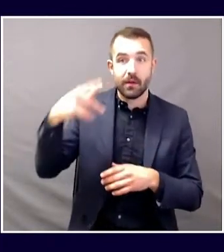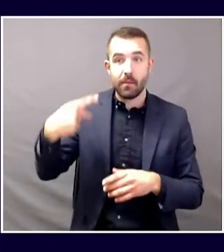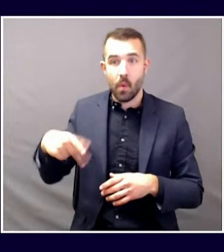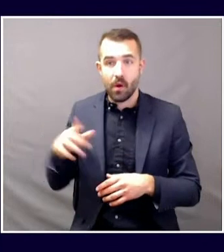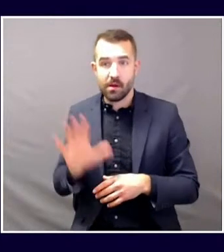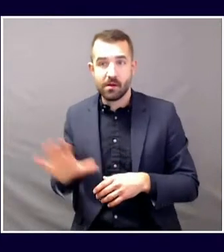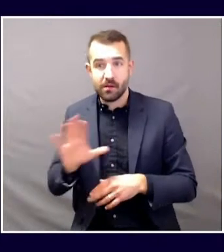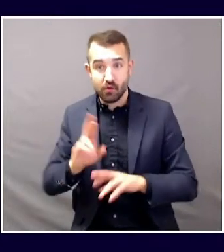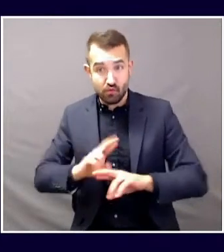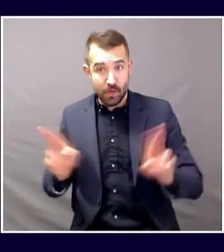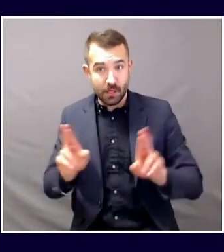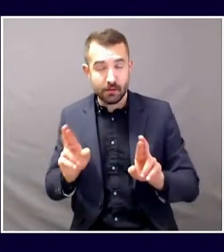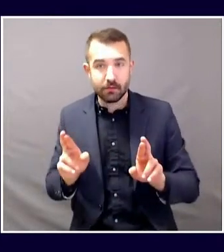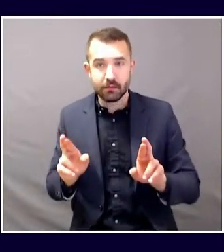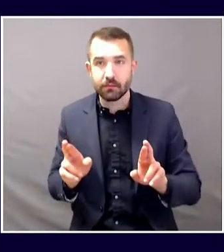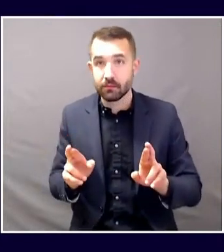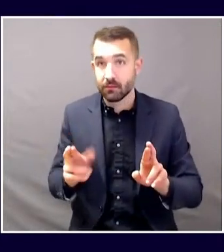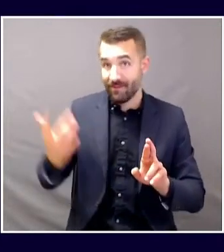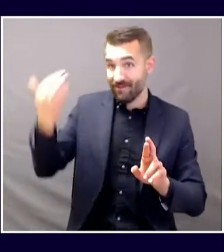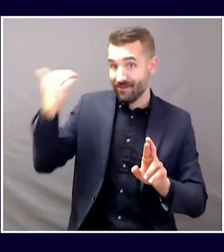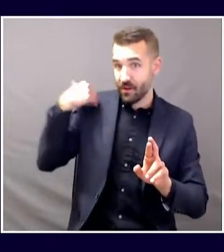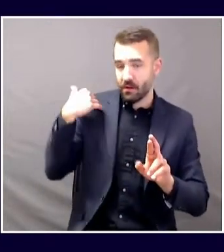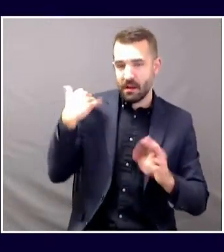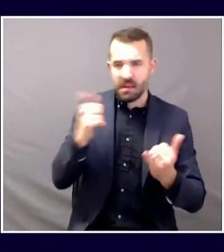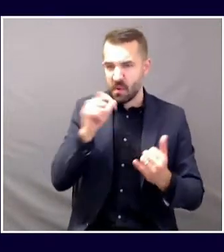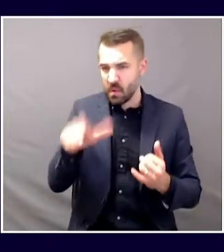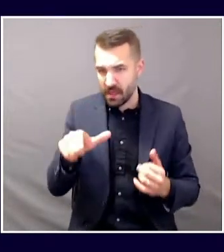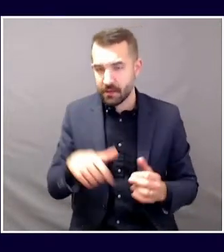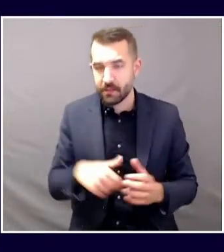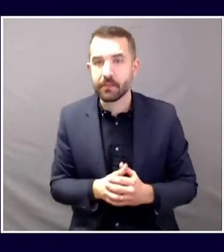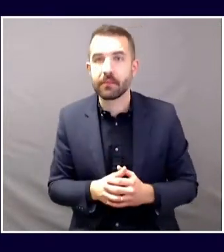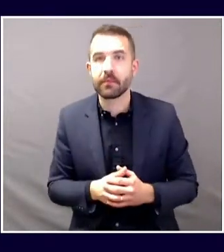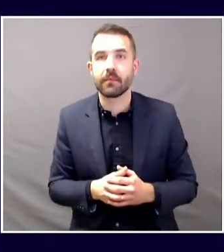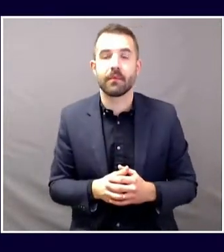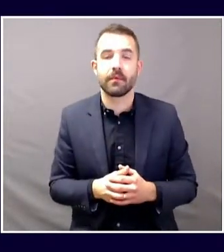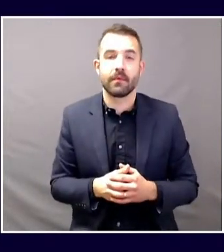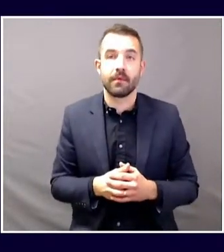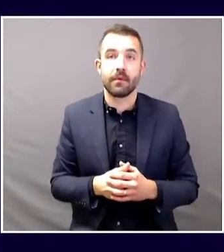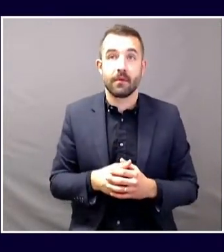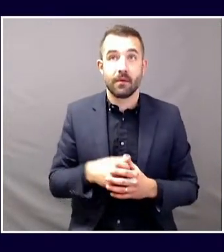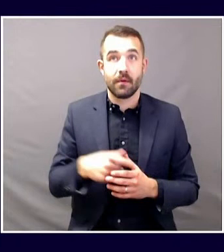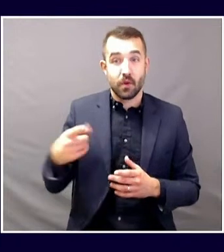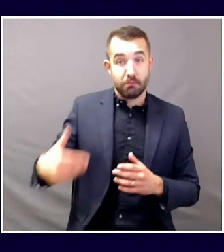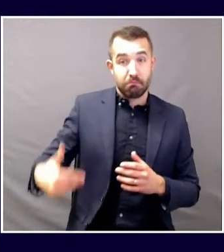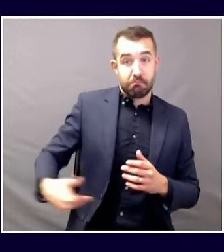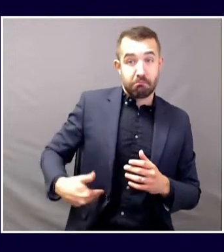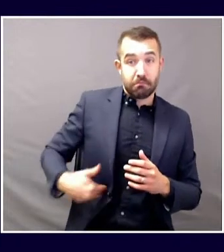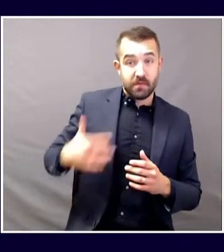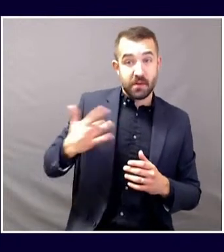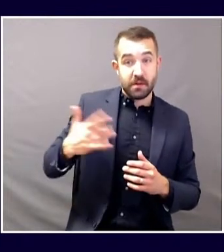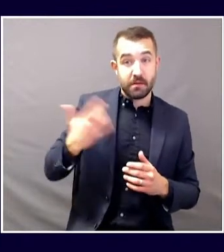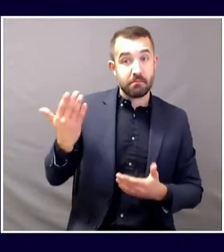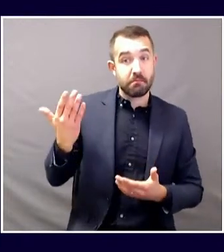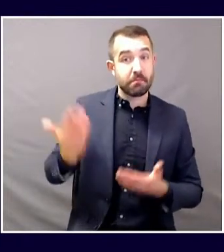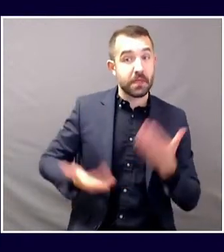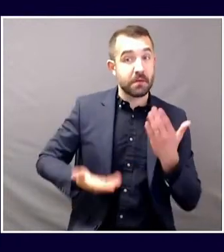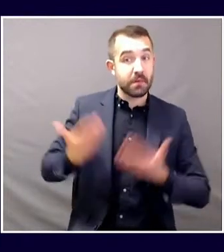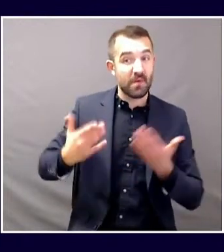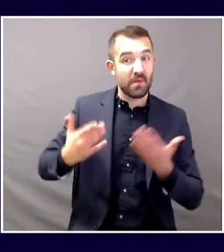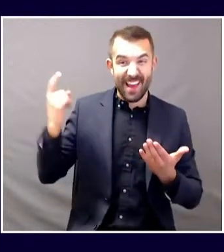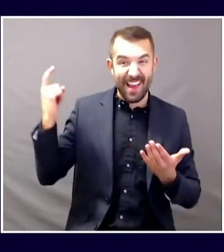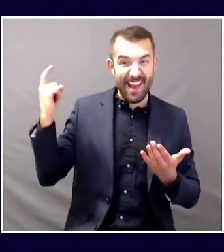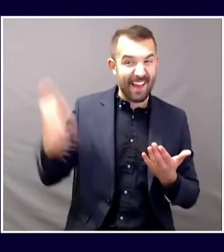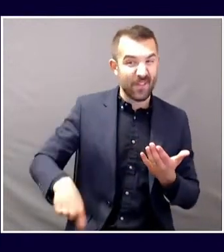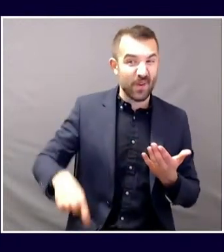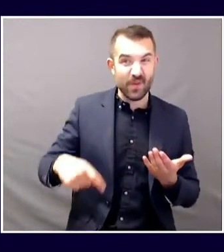But do you have a sense if we're close to needing them now, and if not, like what would trigger that